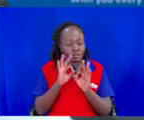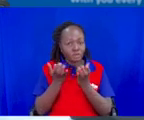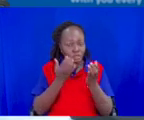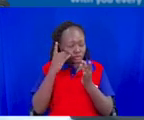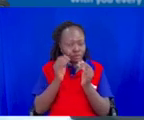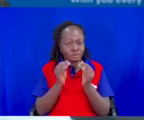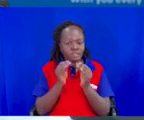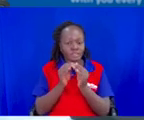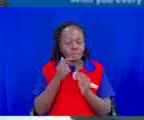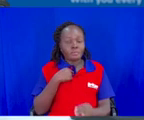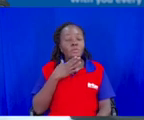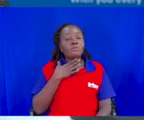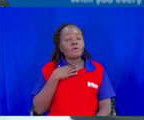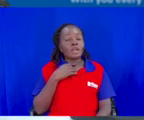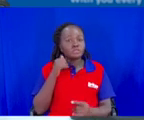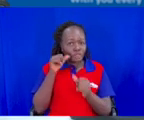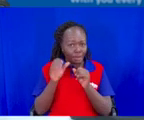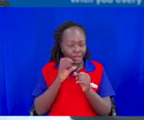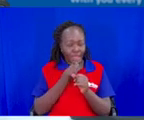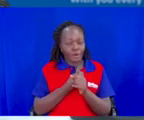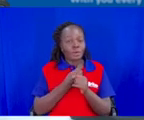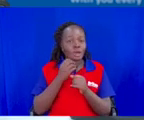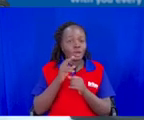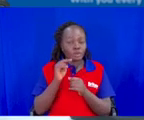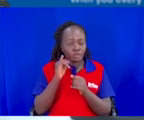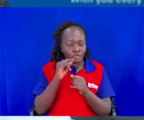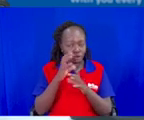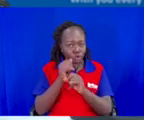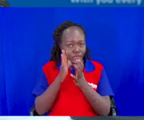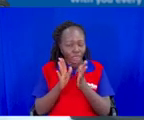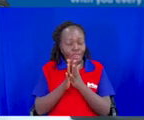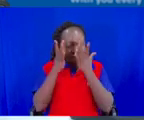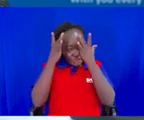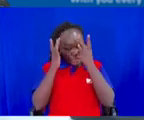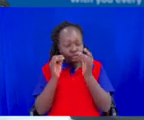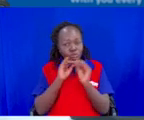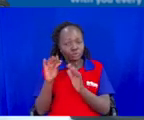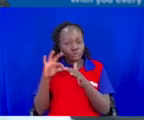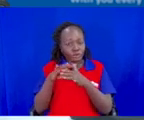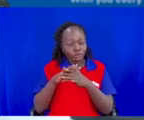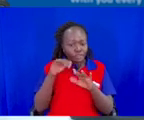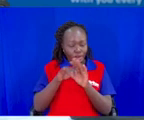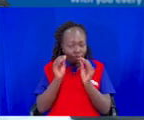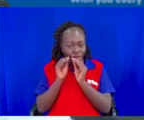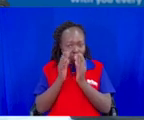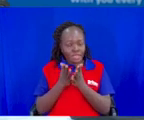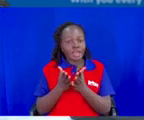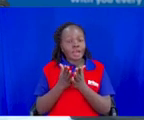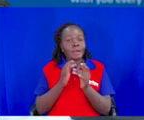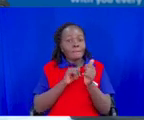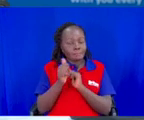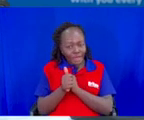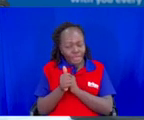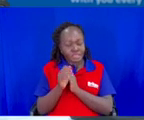like to remind our unit holders that the resolutions put to vote at this meeting will be passed by